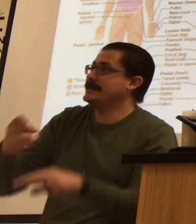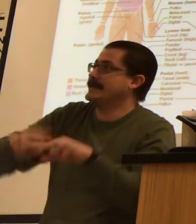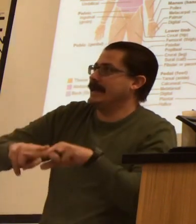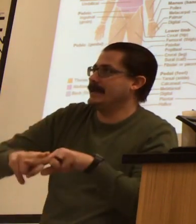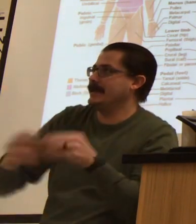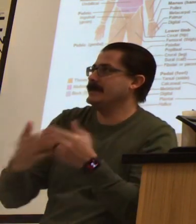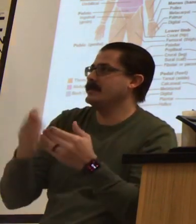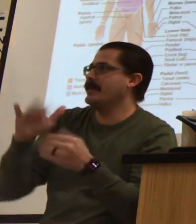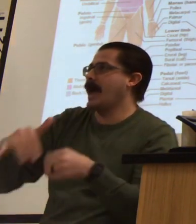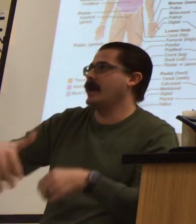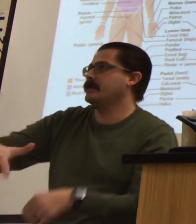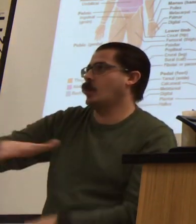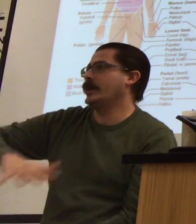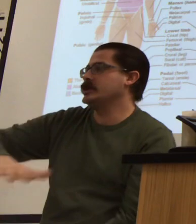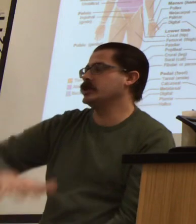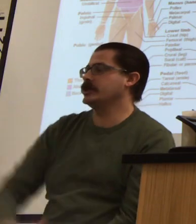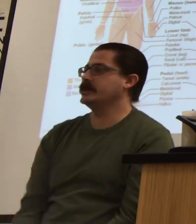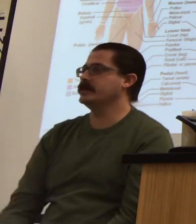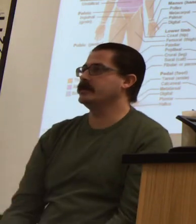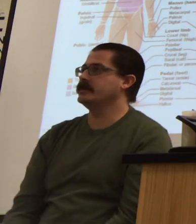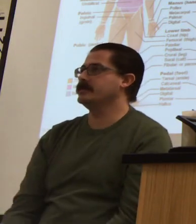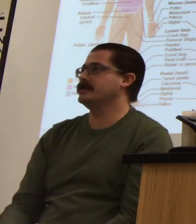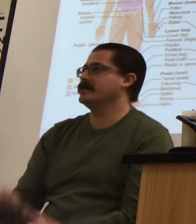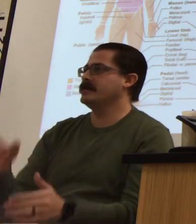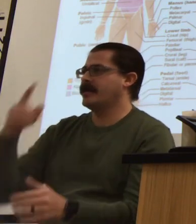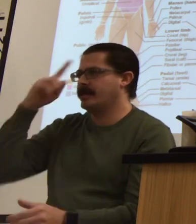so that's the region. Small bike seat.